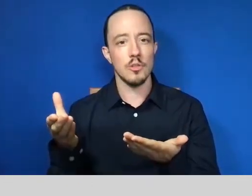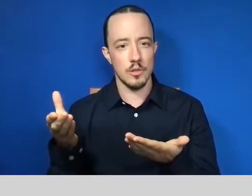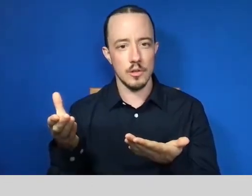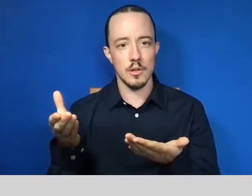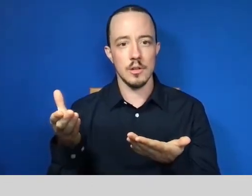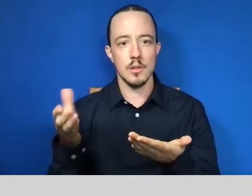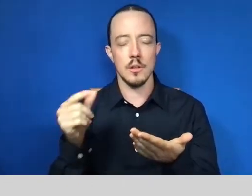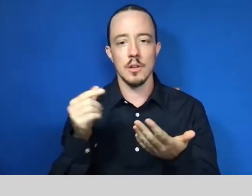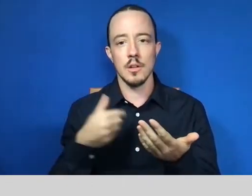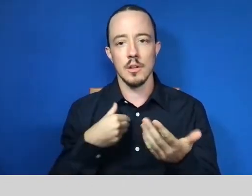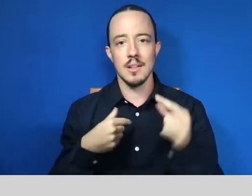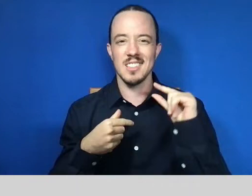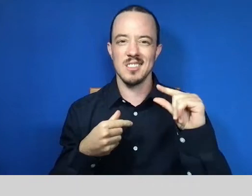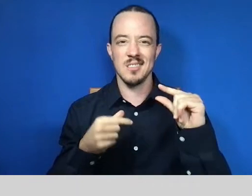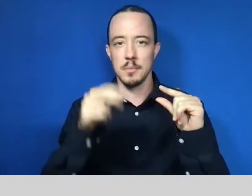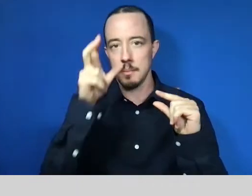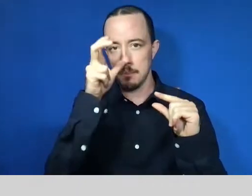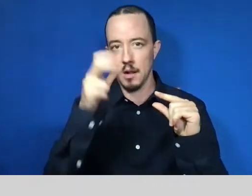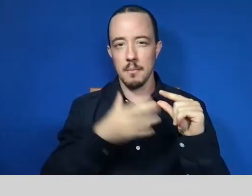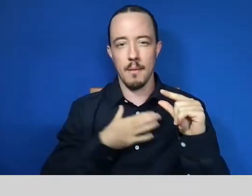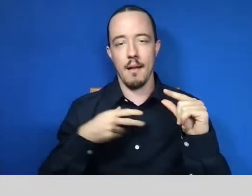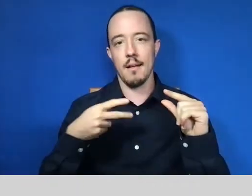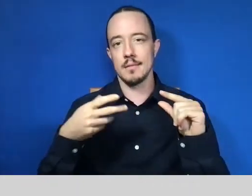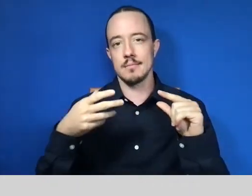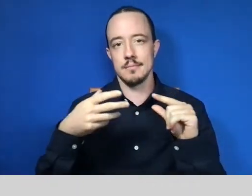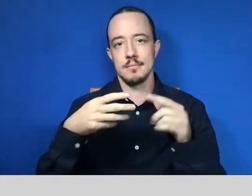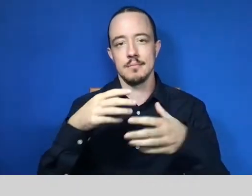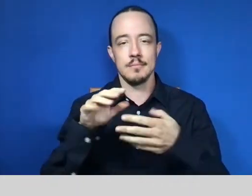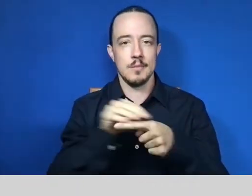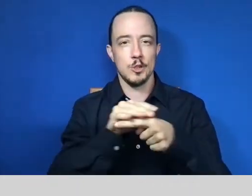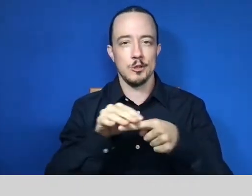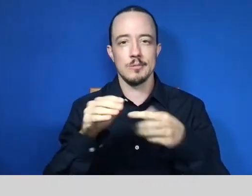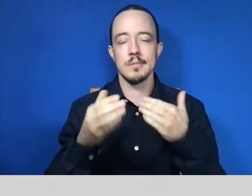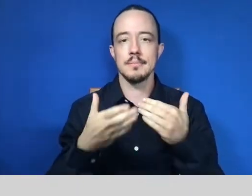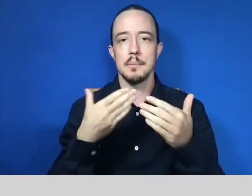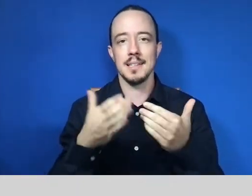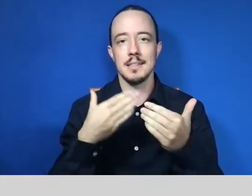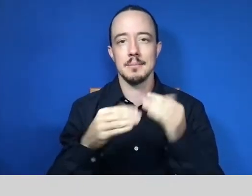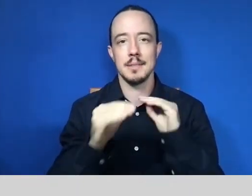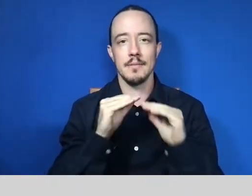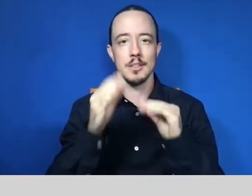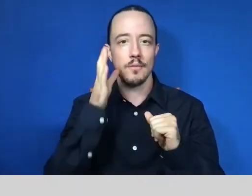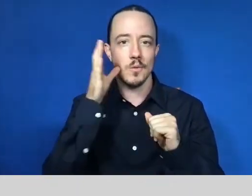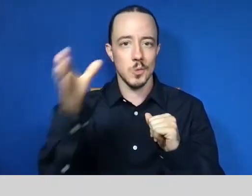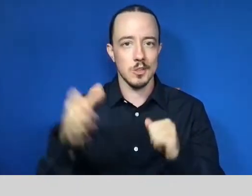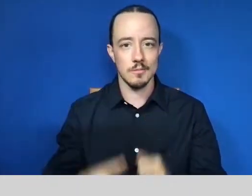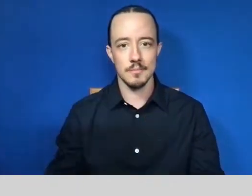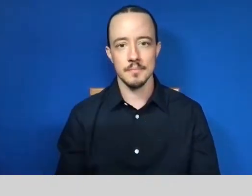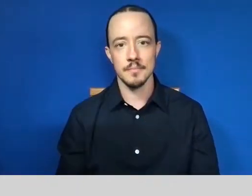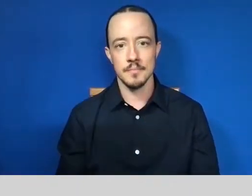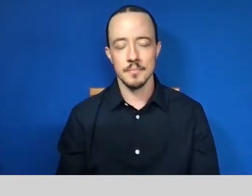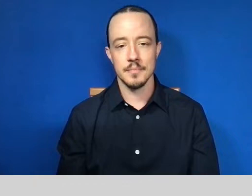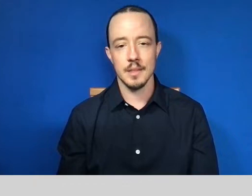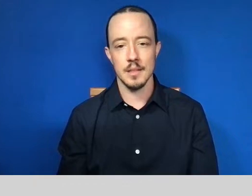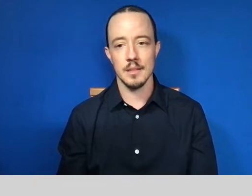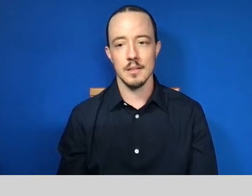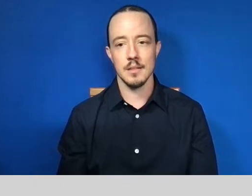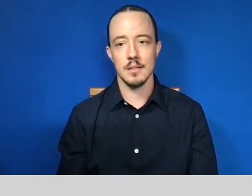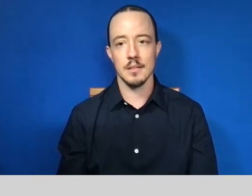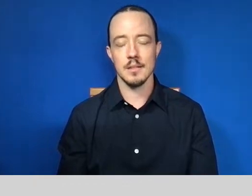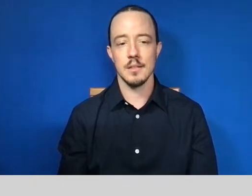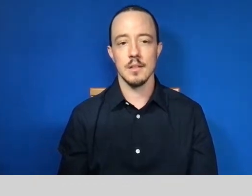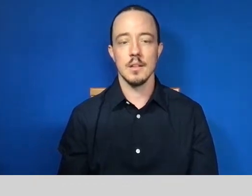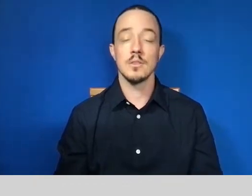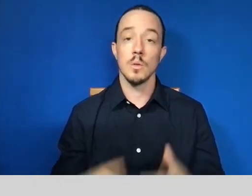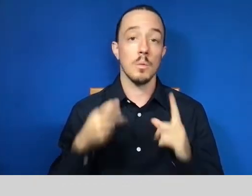I guess that's a little bug in MyPyCharm that can easily be fixed in future. The main thing that we want